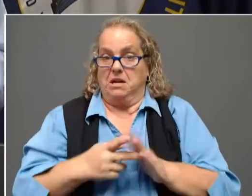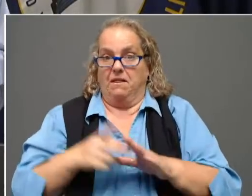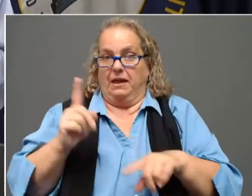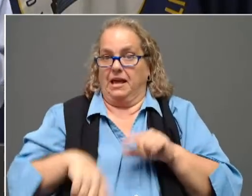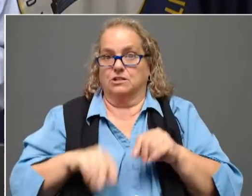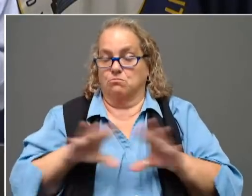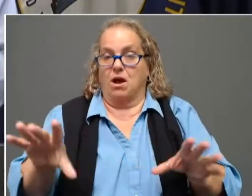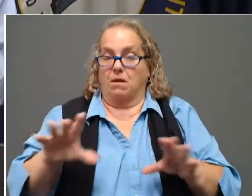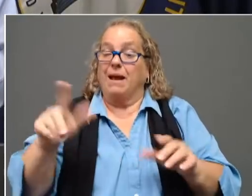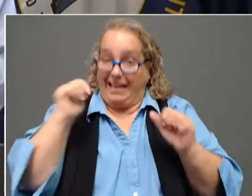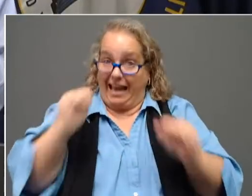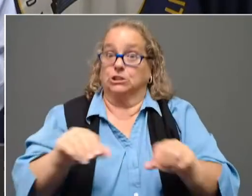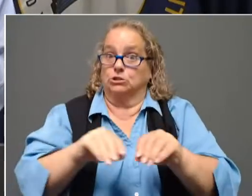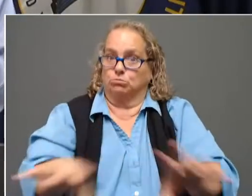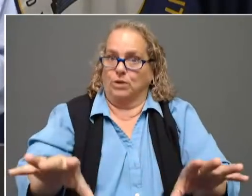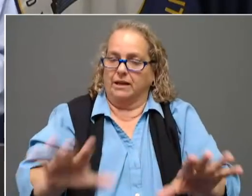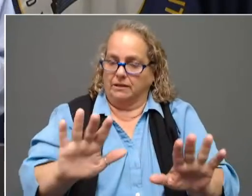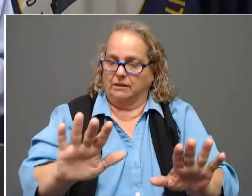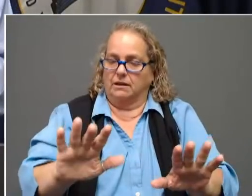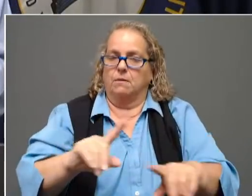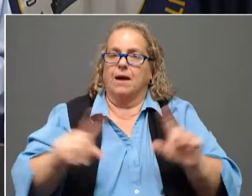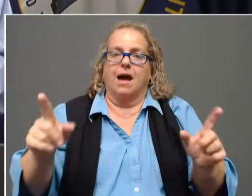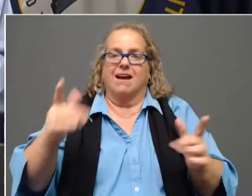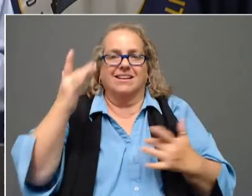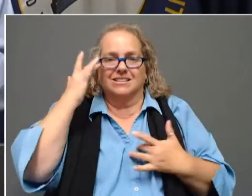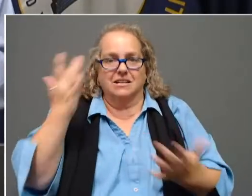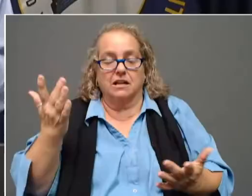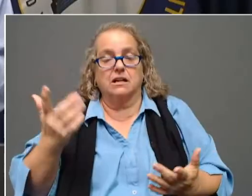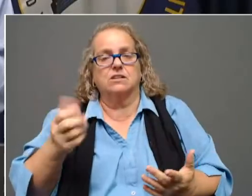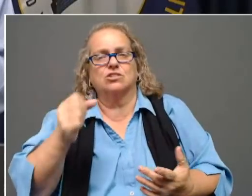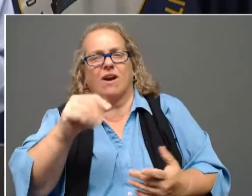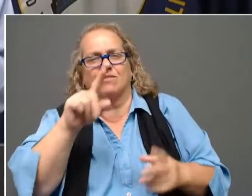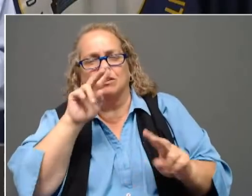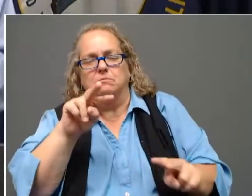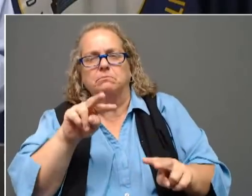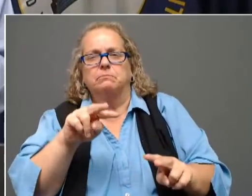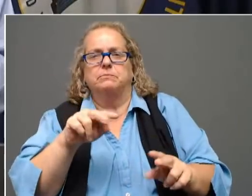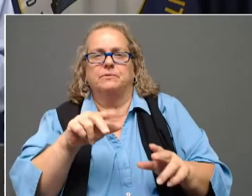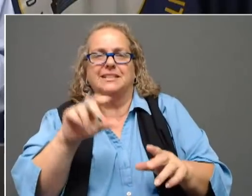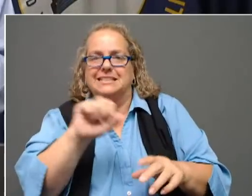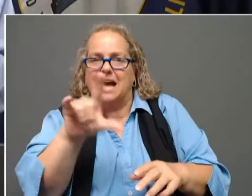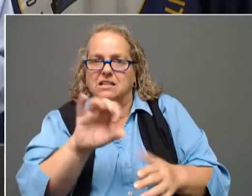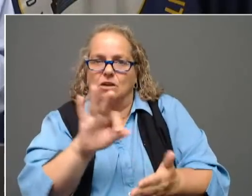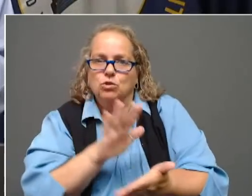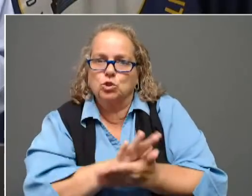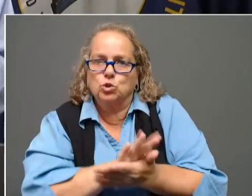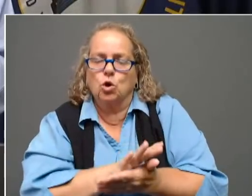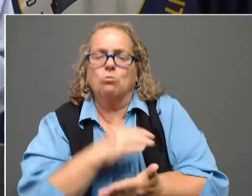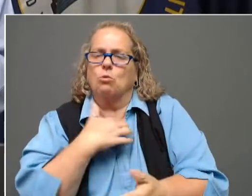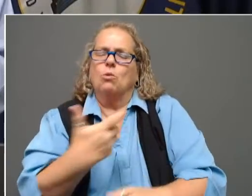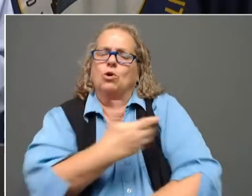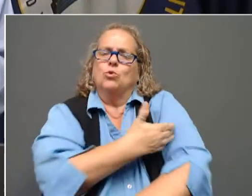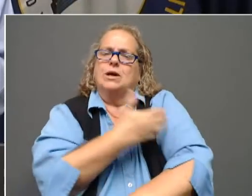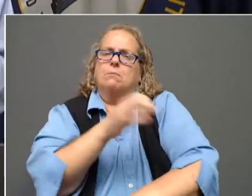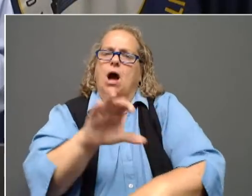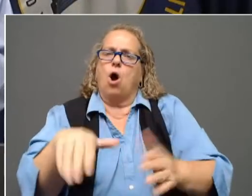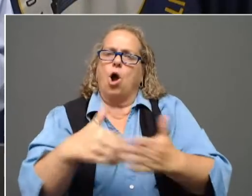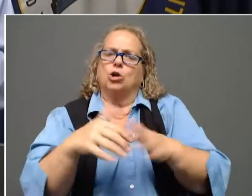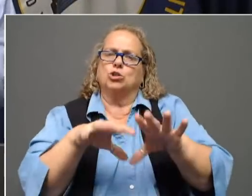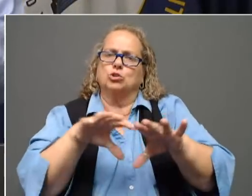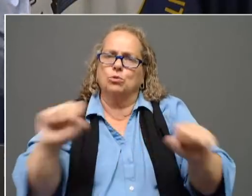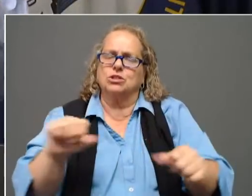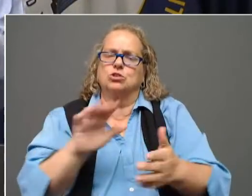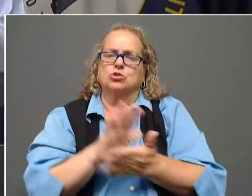the size of the schools. And so we want to empower superintendents and school boards to look at it.